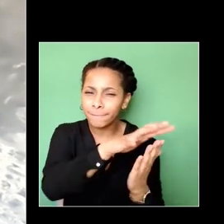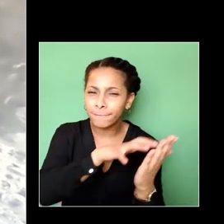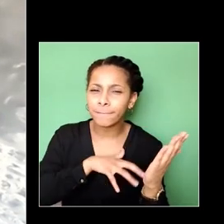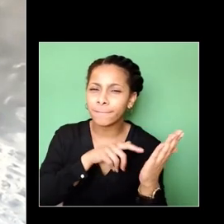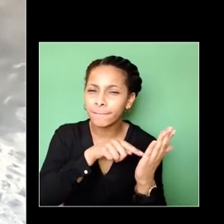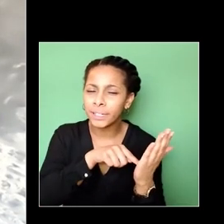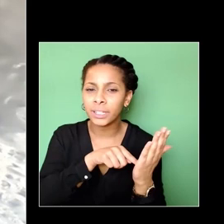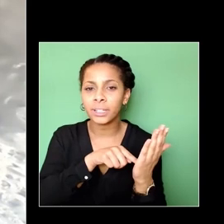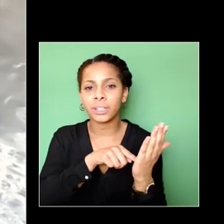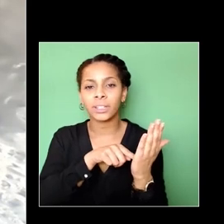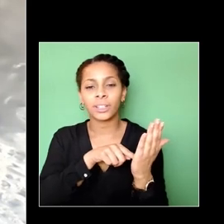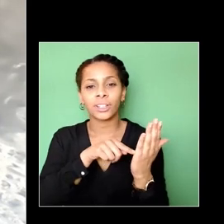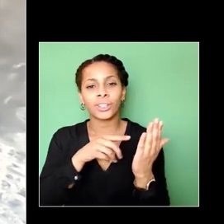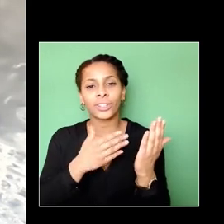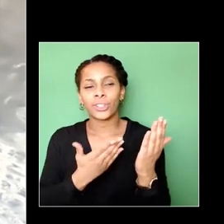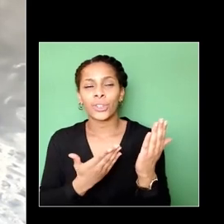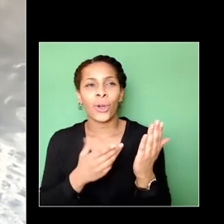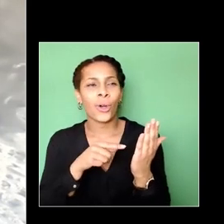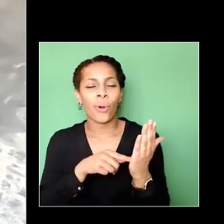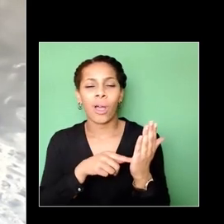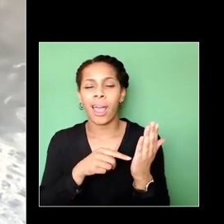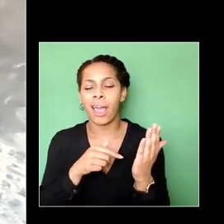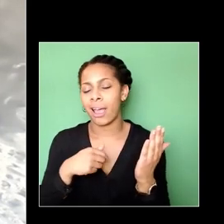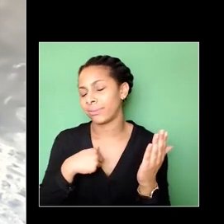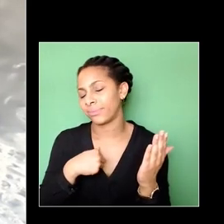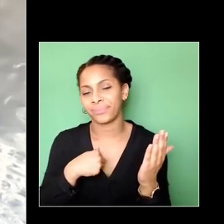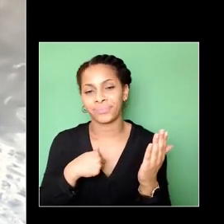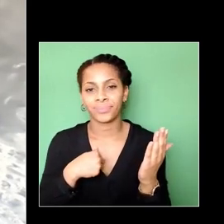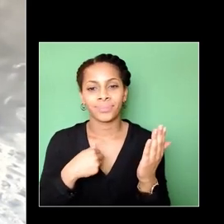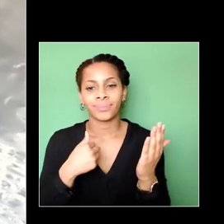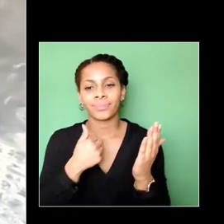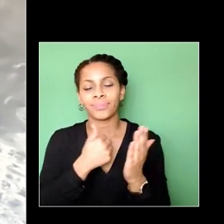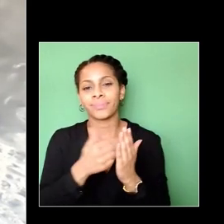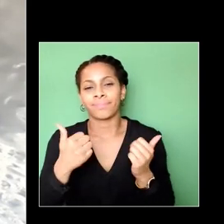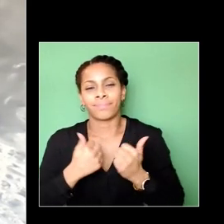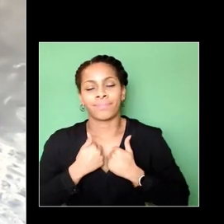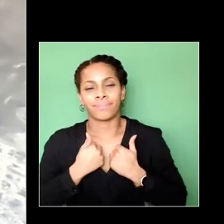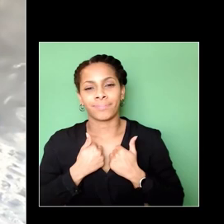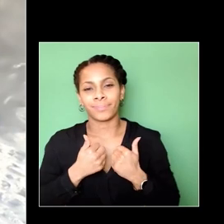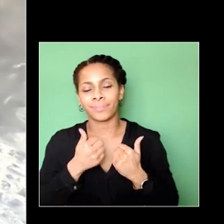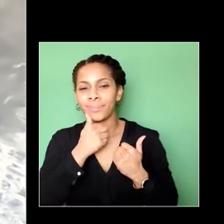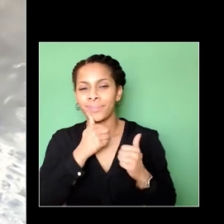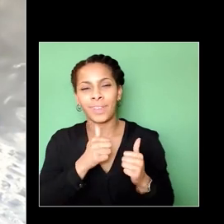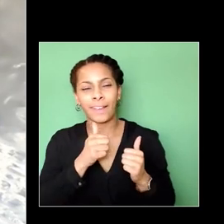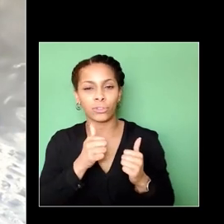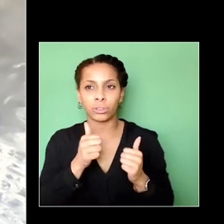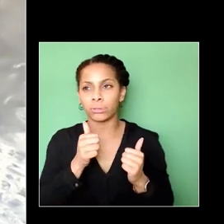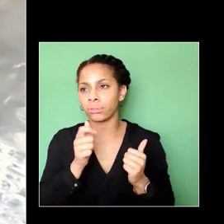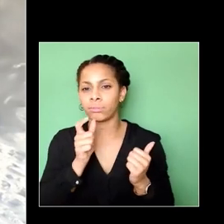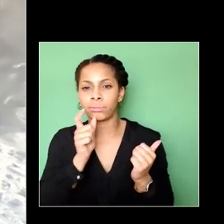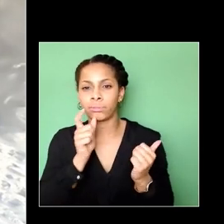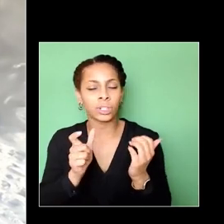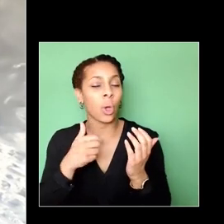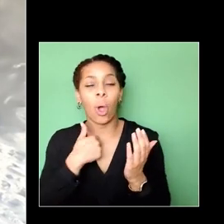there are things I've overused this phrase so much, but the things I write. And so the